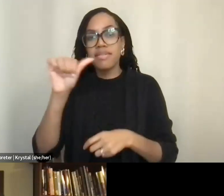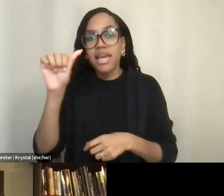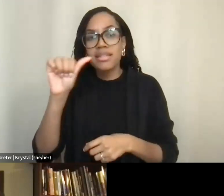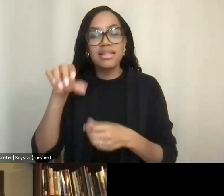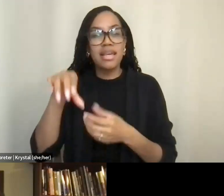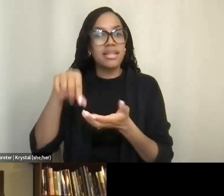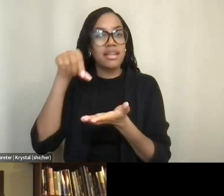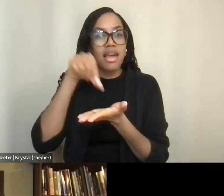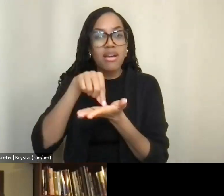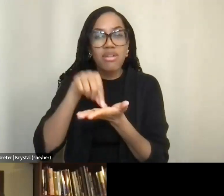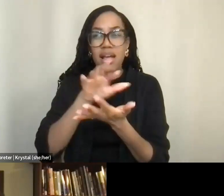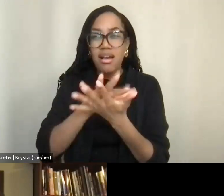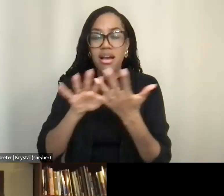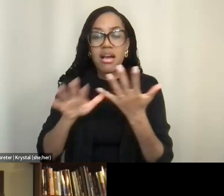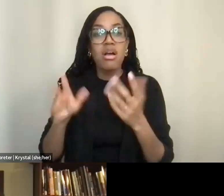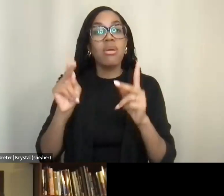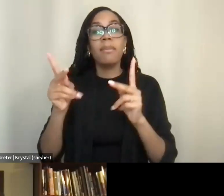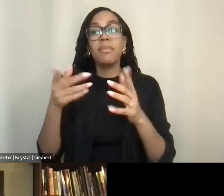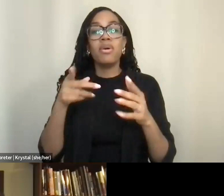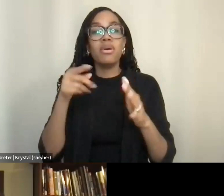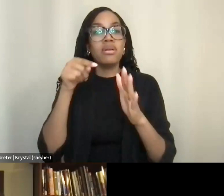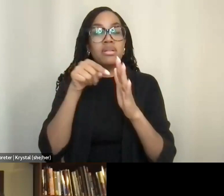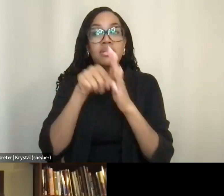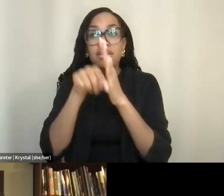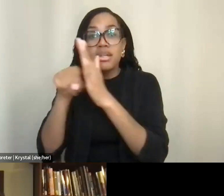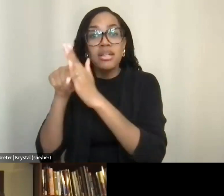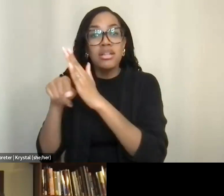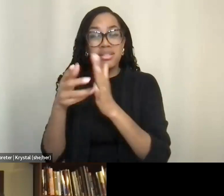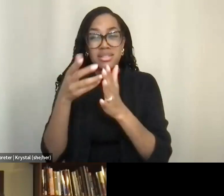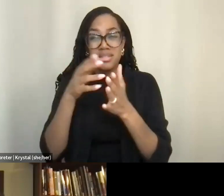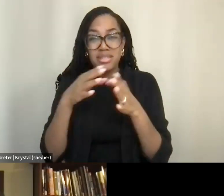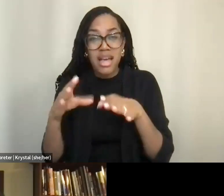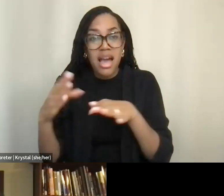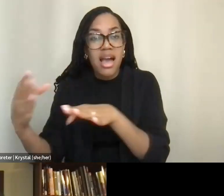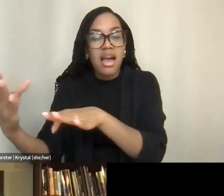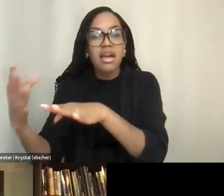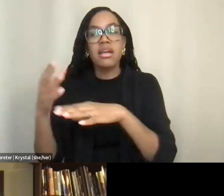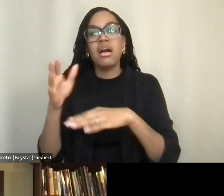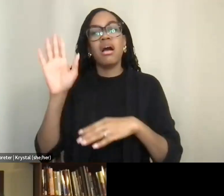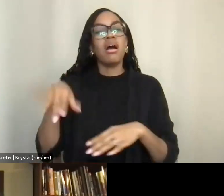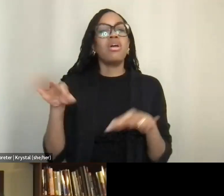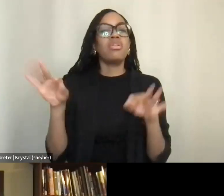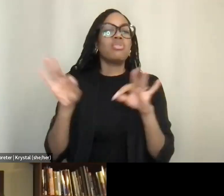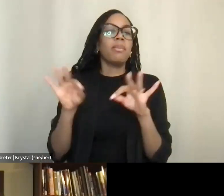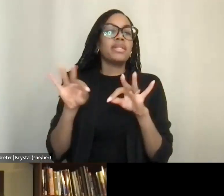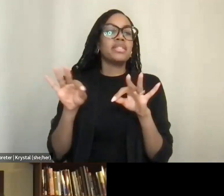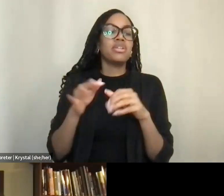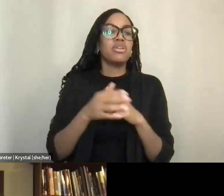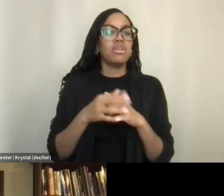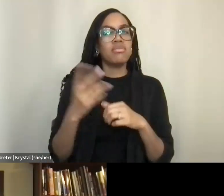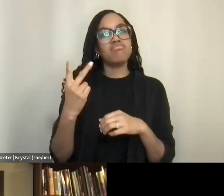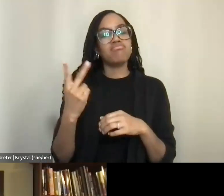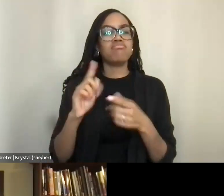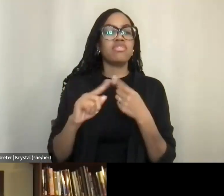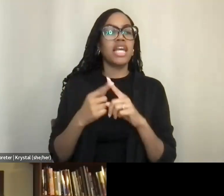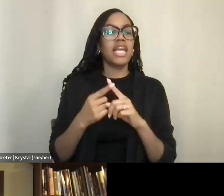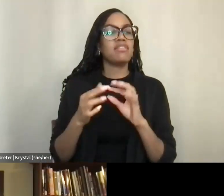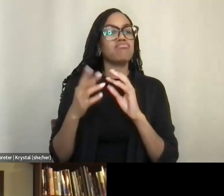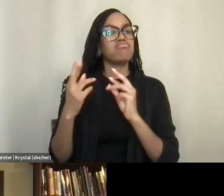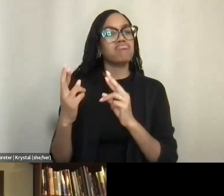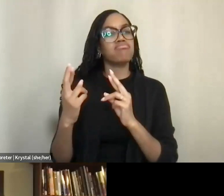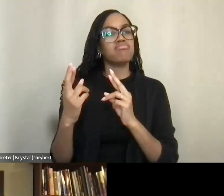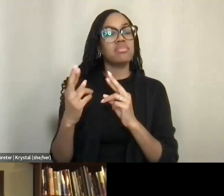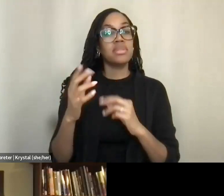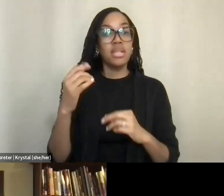numbers dying, no big deal. And it's also prefigurative. It's sort of a preemptive silence because it's saying, if we can